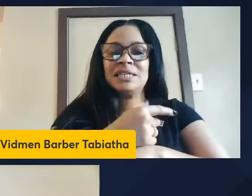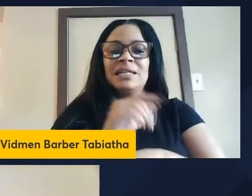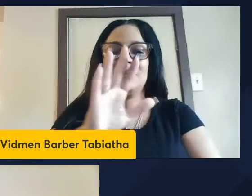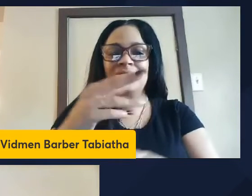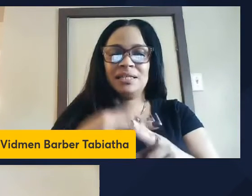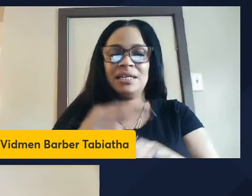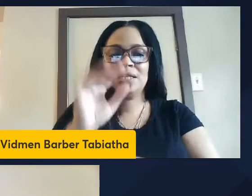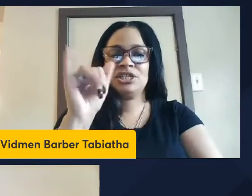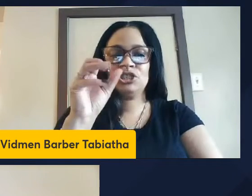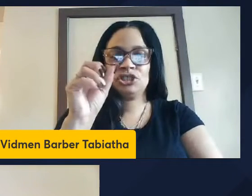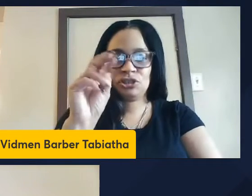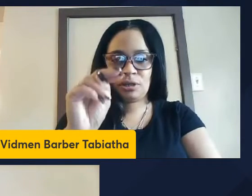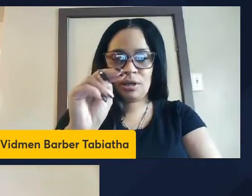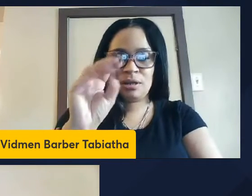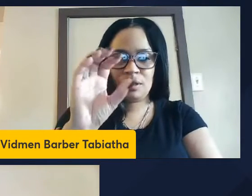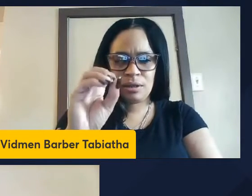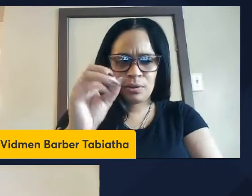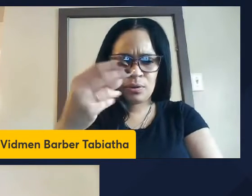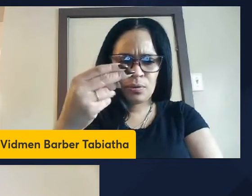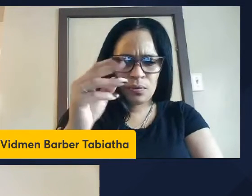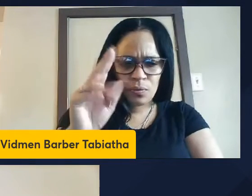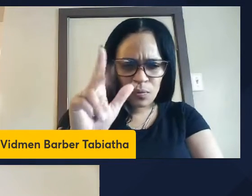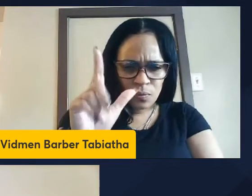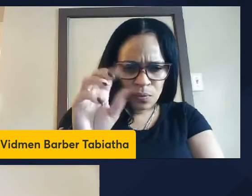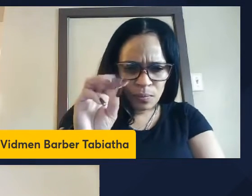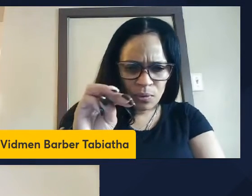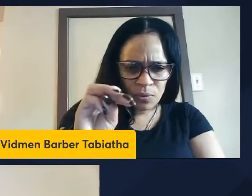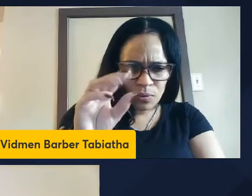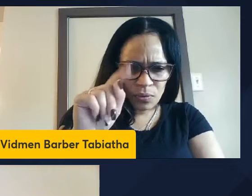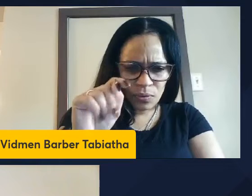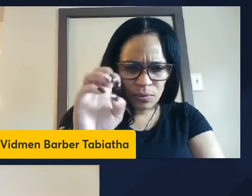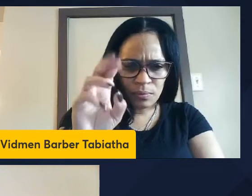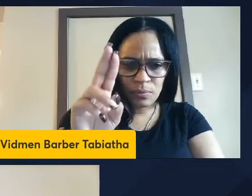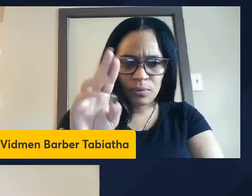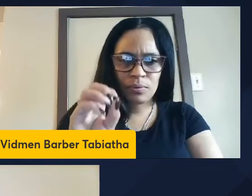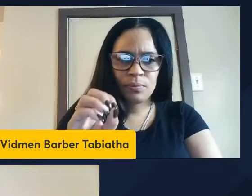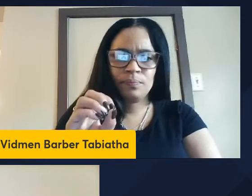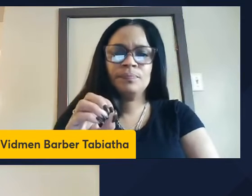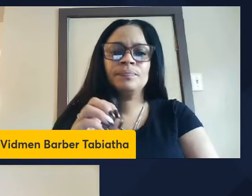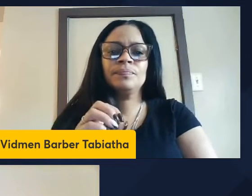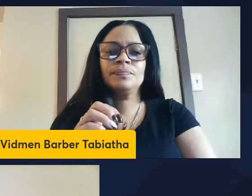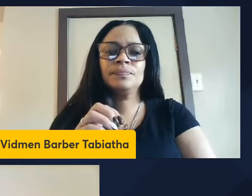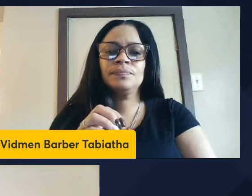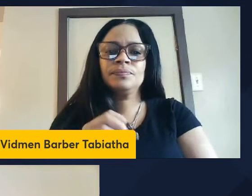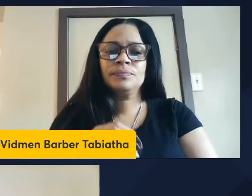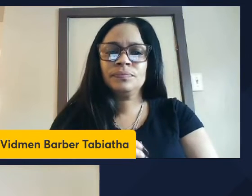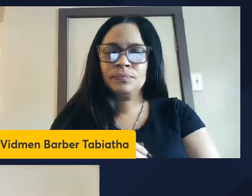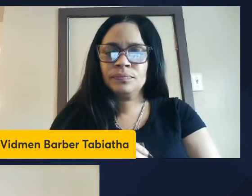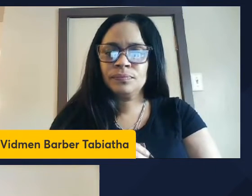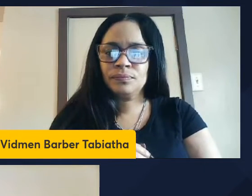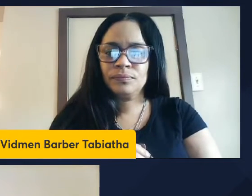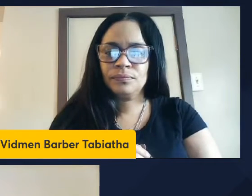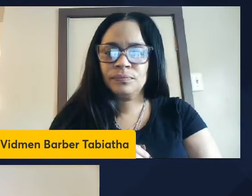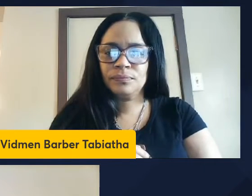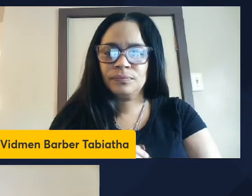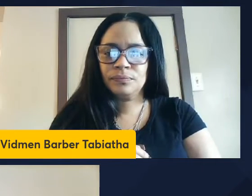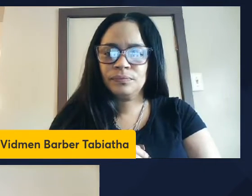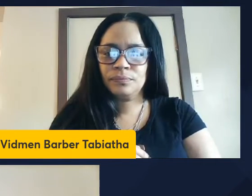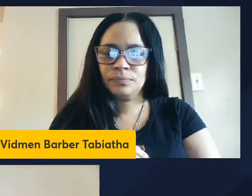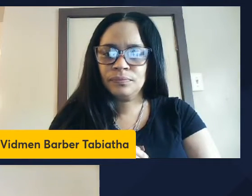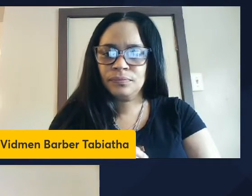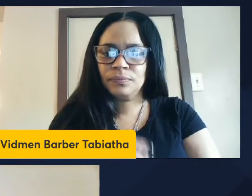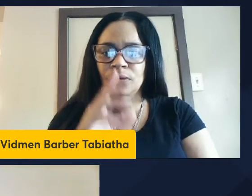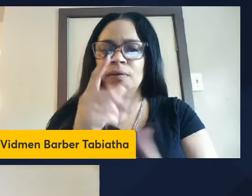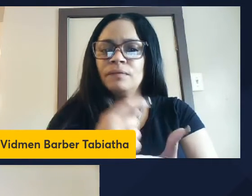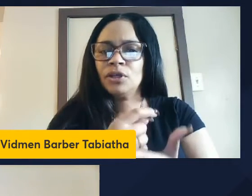name is John Oluwafini Tebo. I'm a PhD student in the Department of Biochemistry and Immunology and also at the Center for Cell-Based Therapy